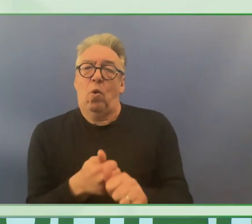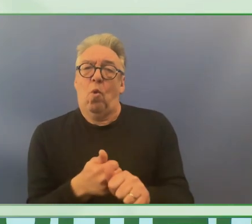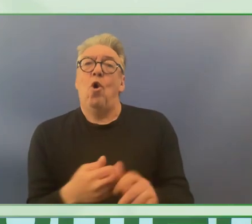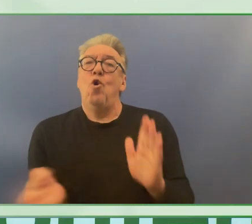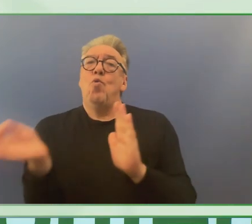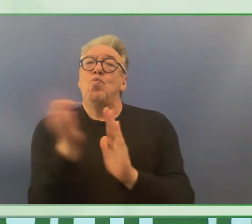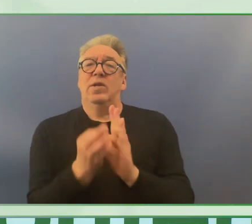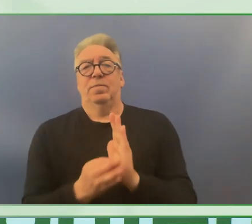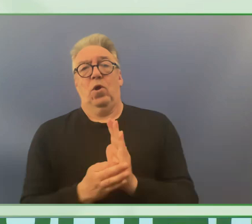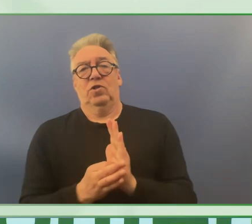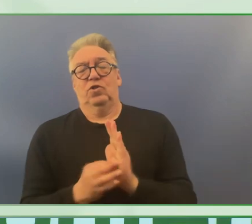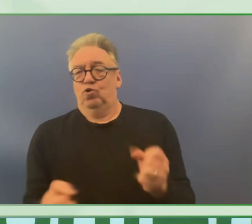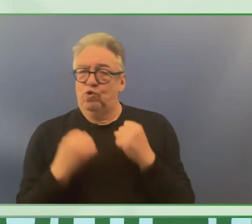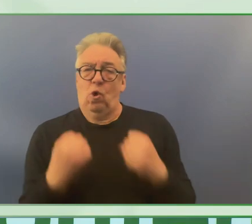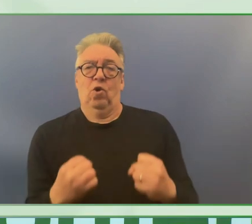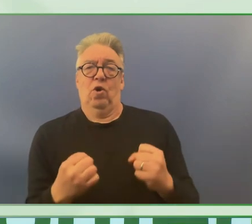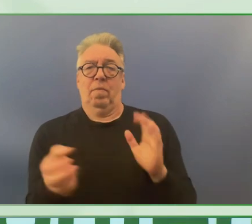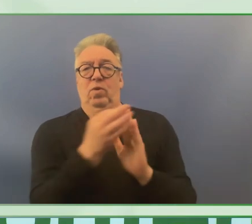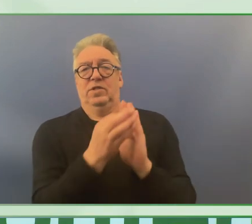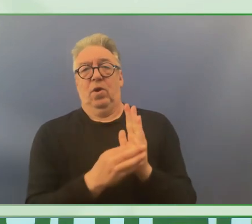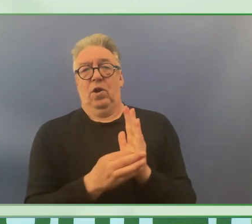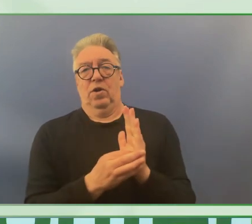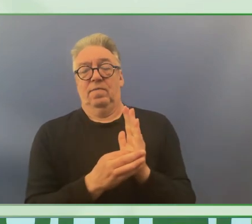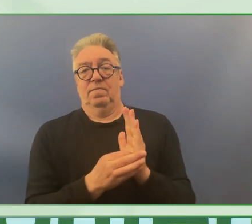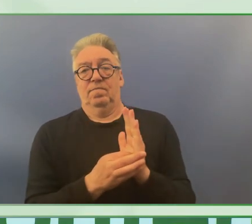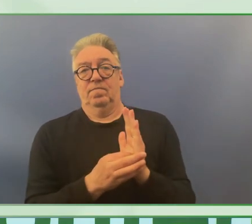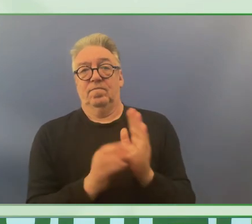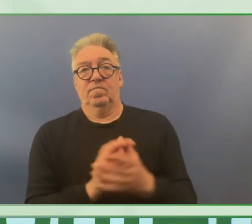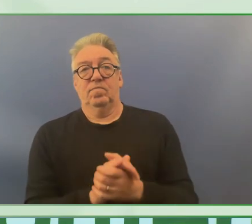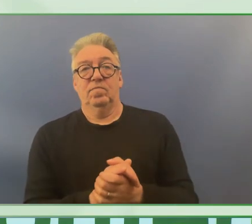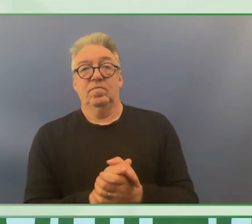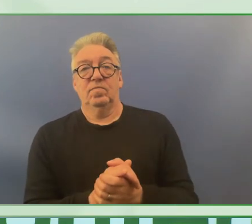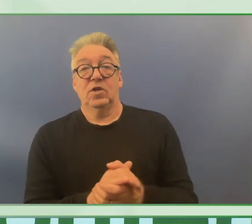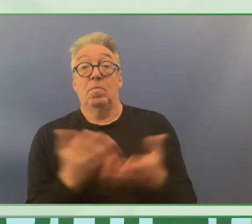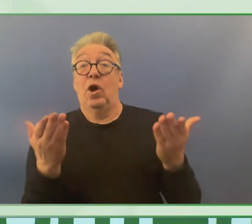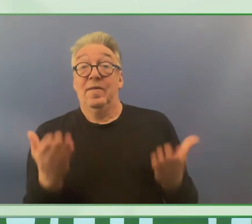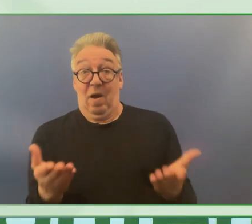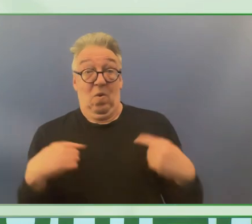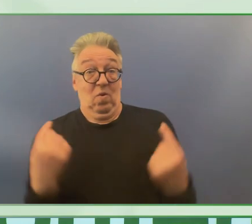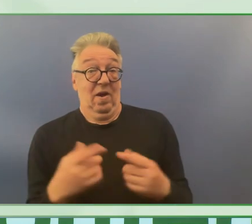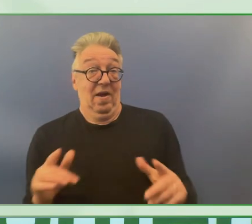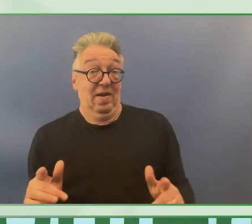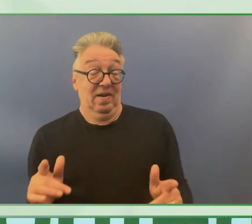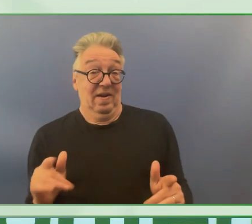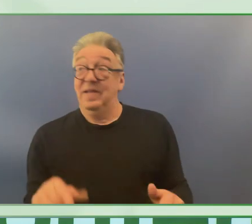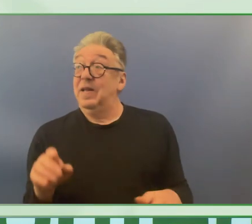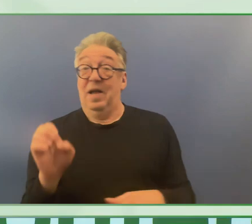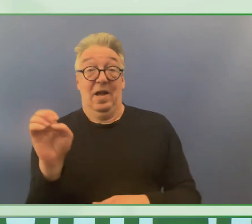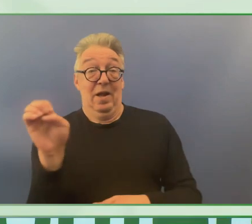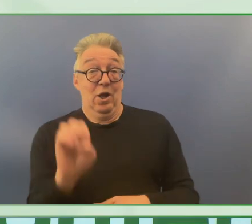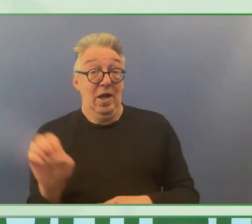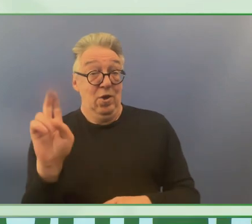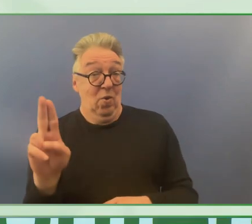when you're developing AI systems. But as we are in Europe, and we talked about the project that Zero